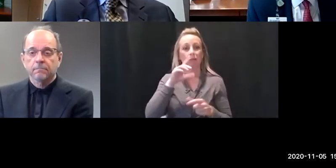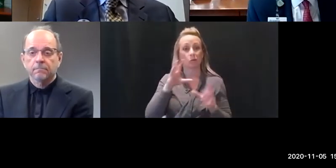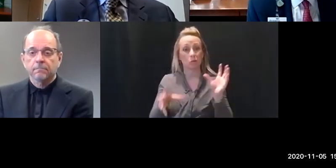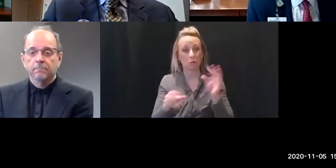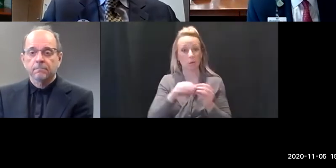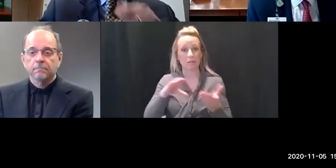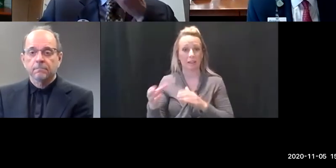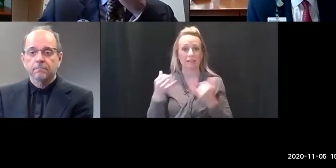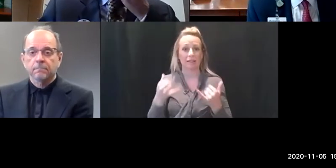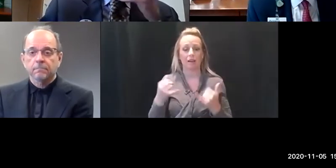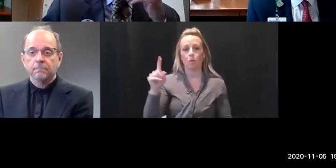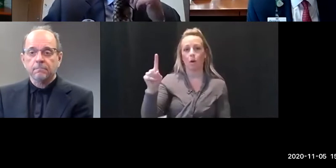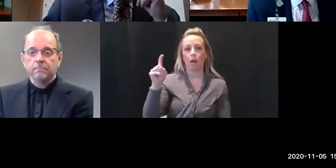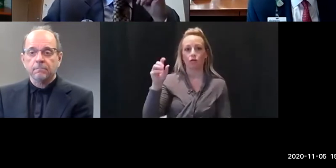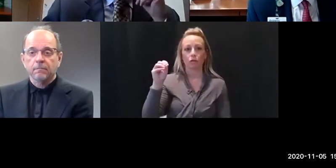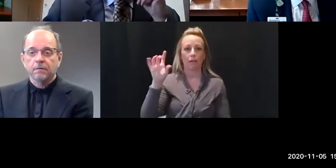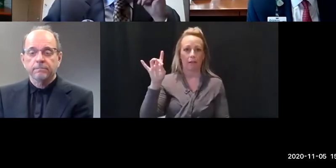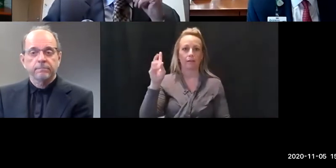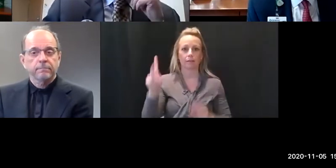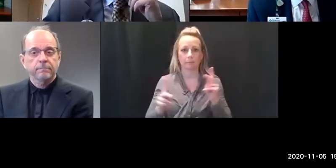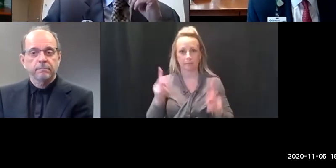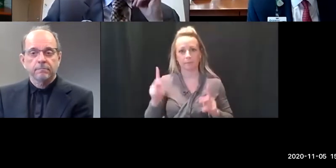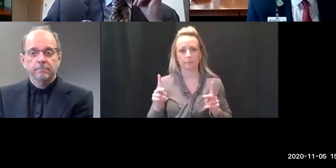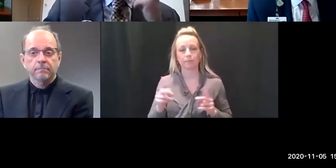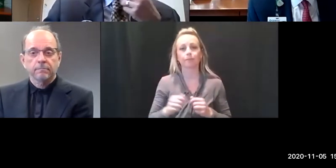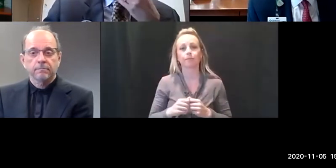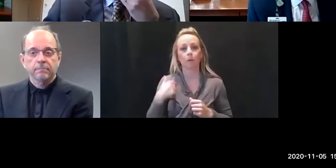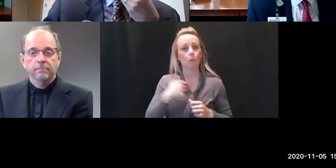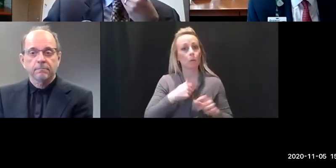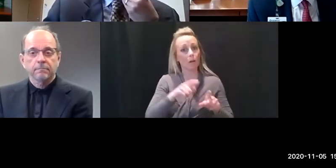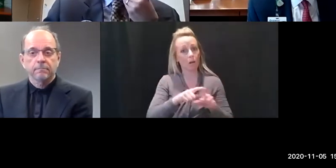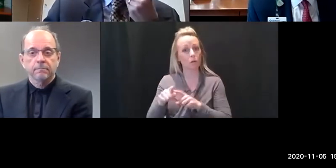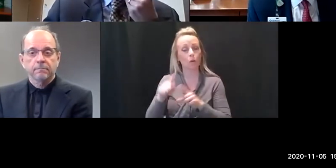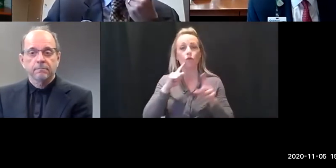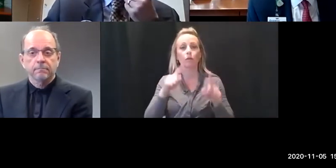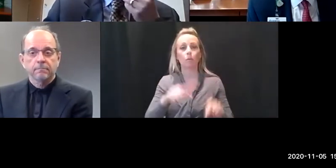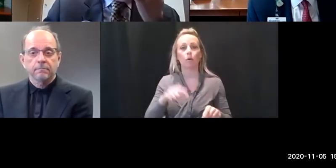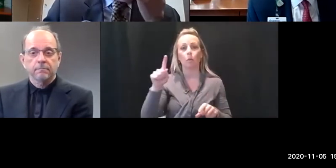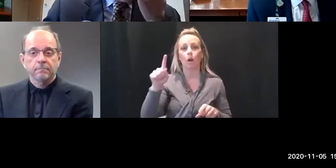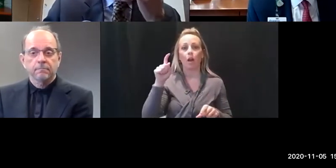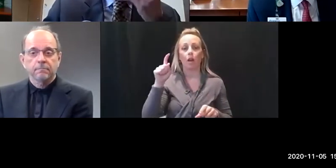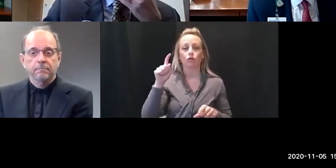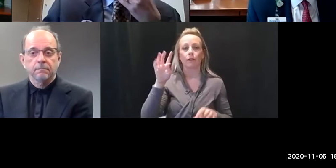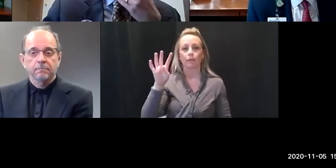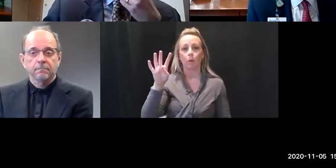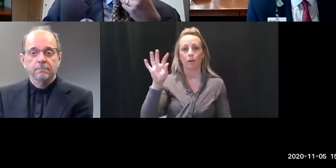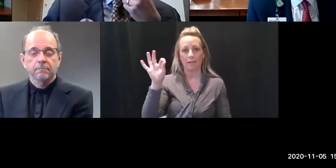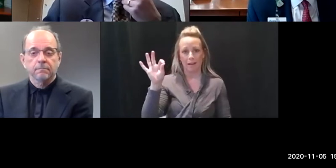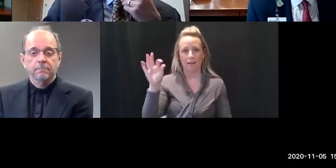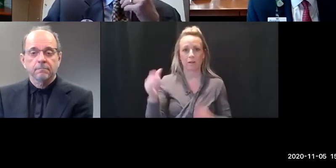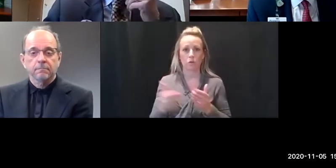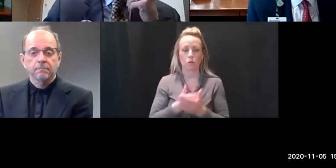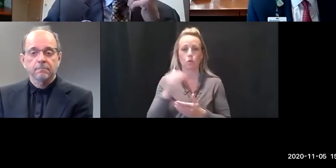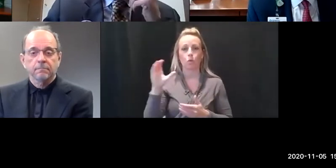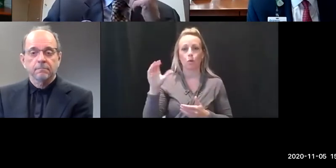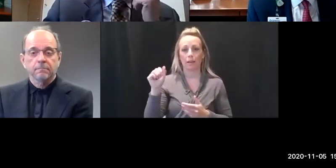at 108 individuals. We also are reporting 149 new cases